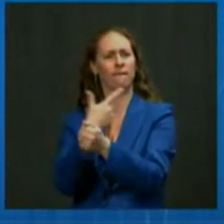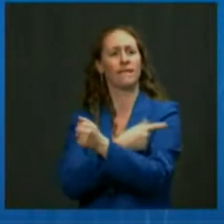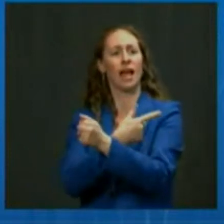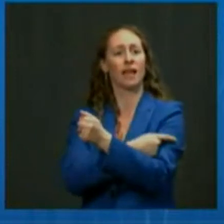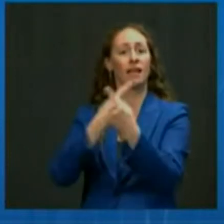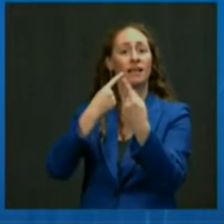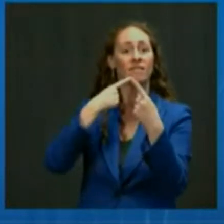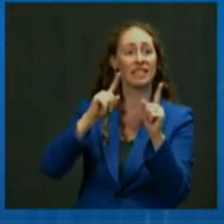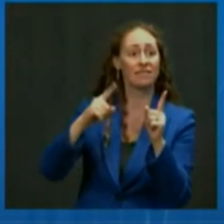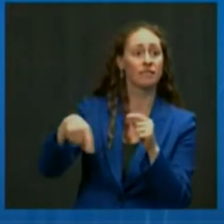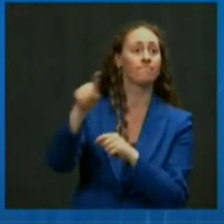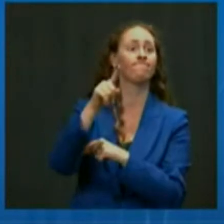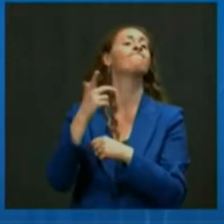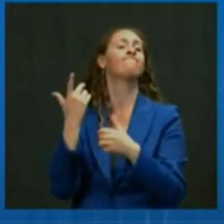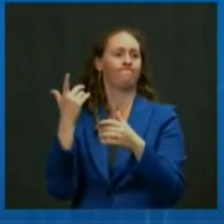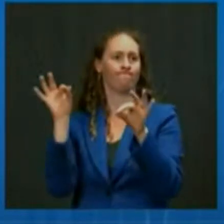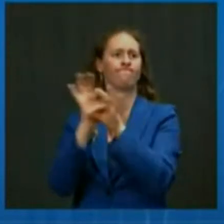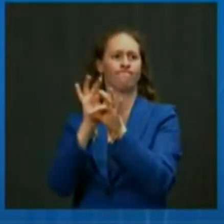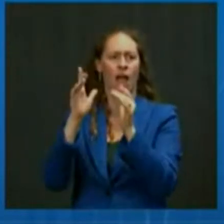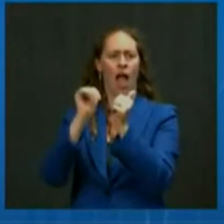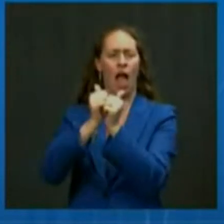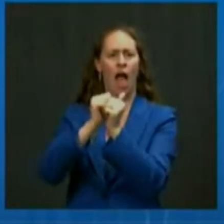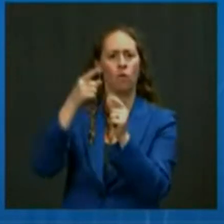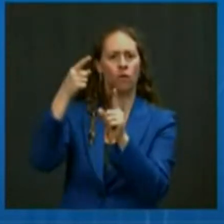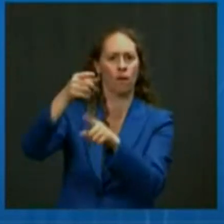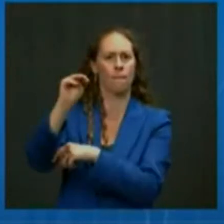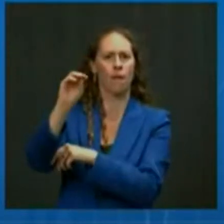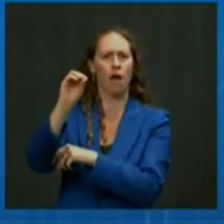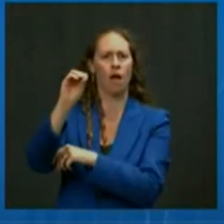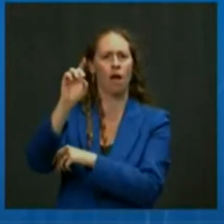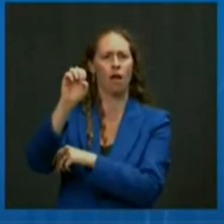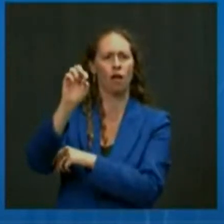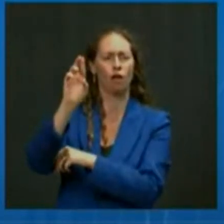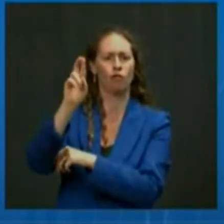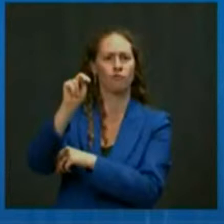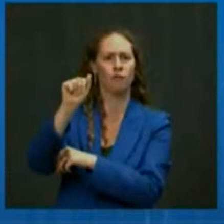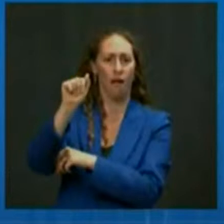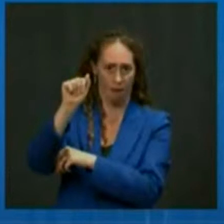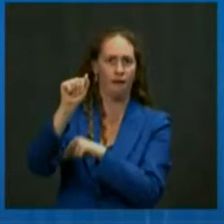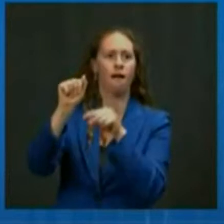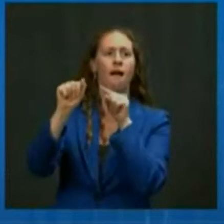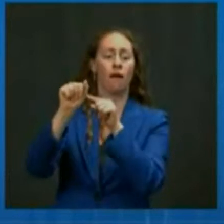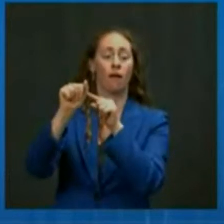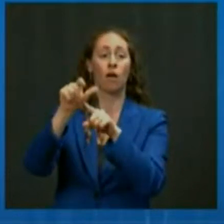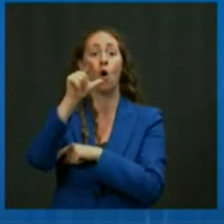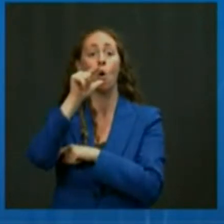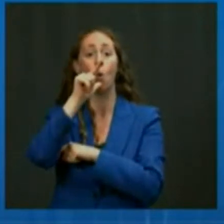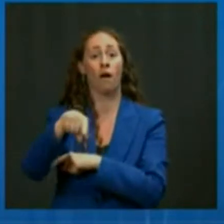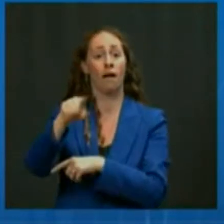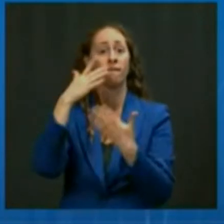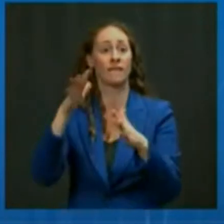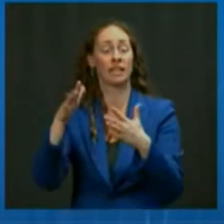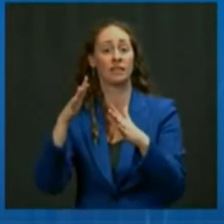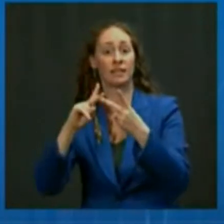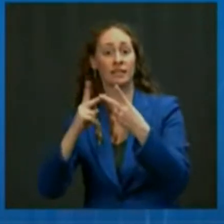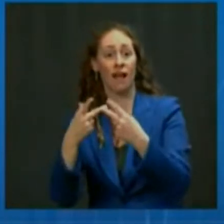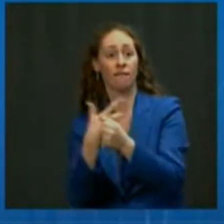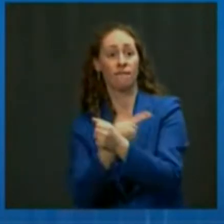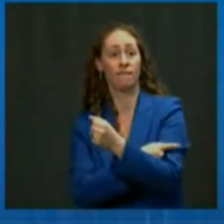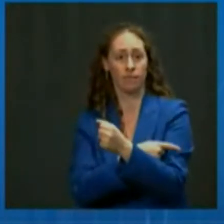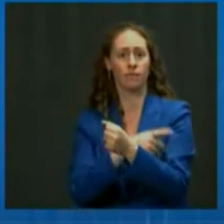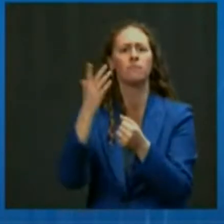3 trial, showed that 4 weeks after the second dose, that what you have is a